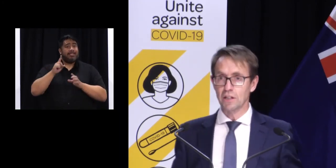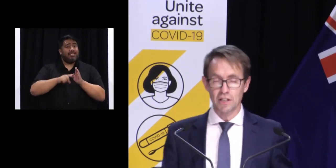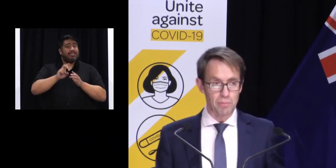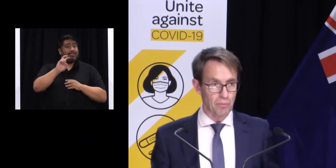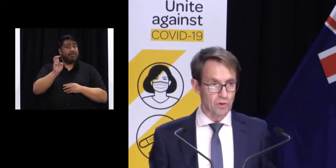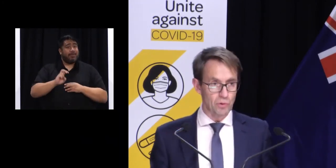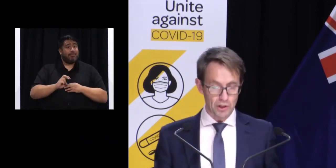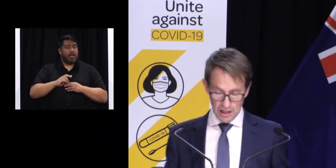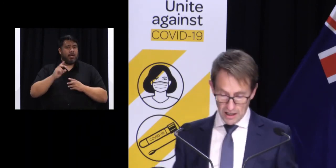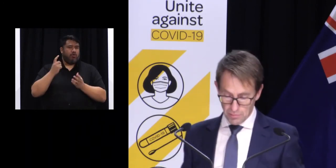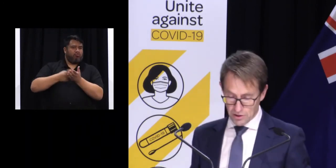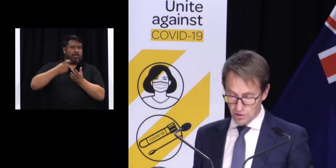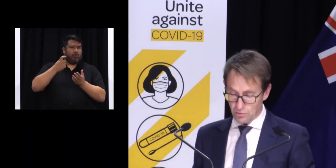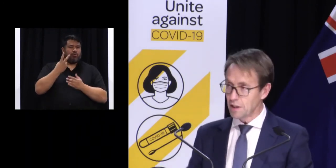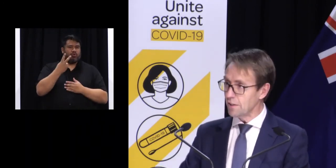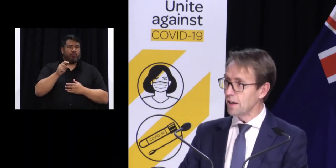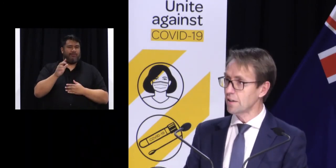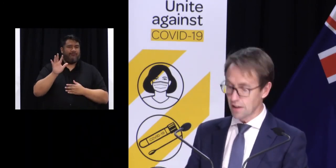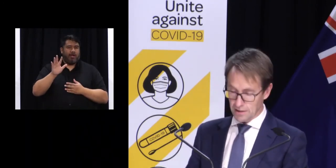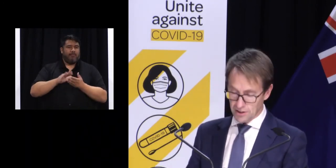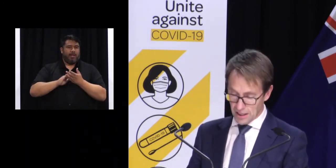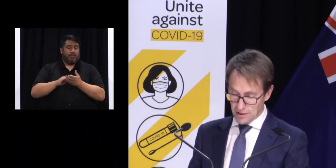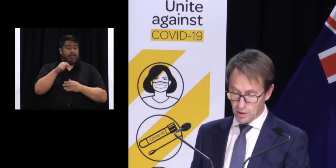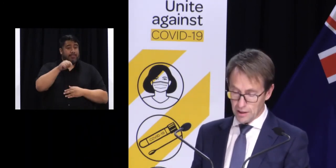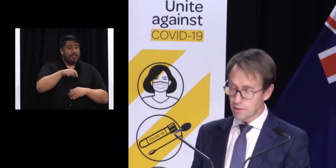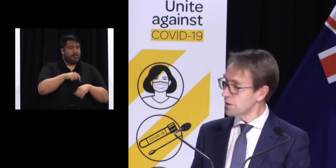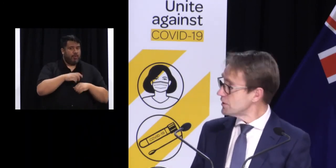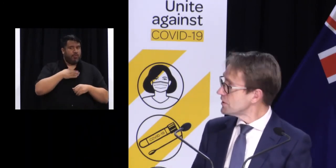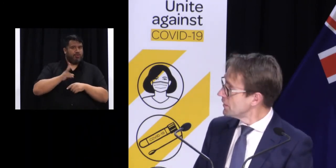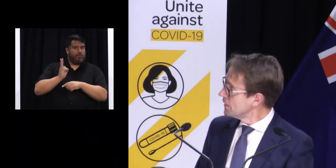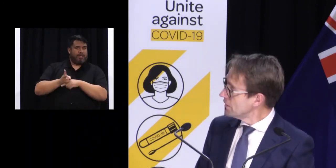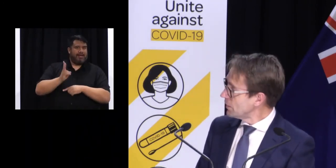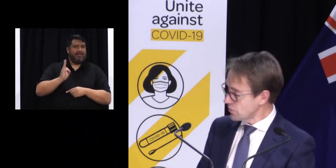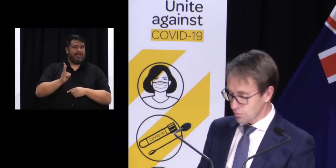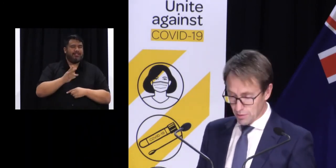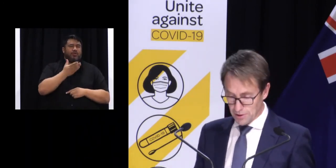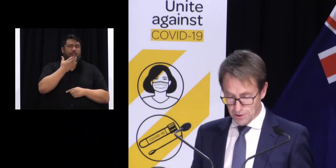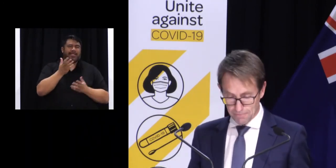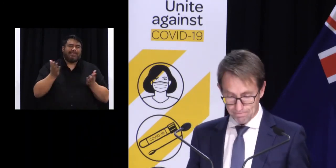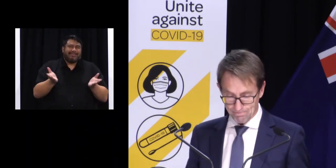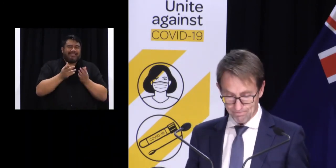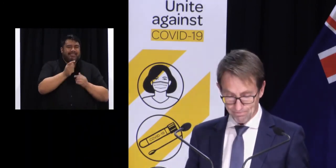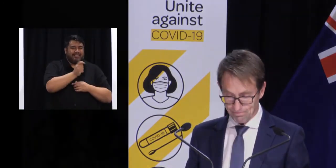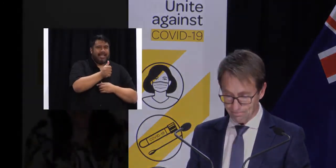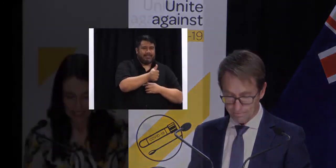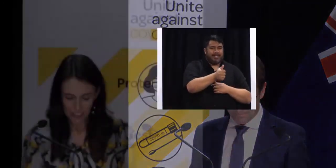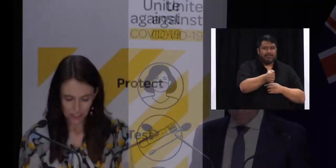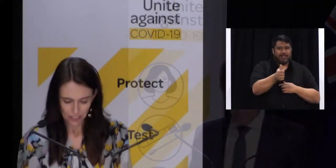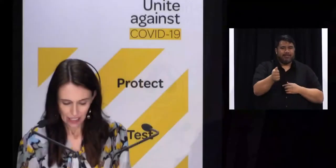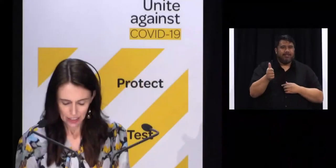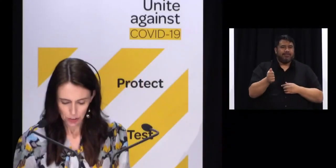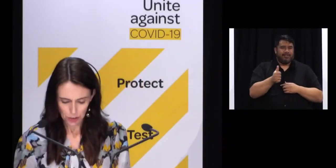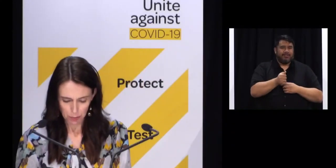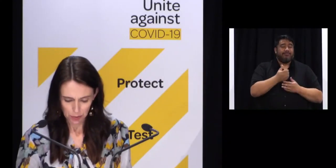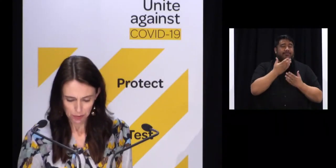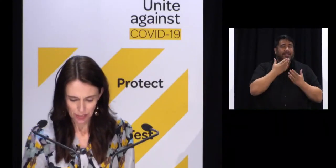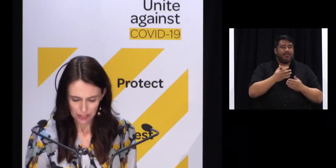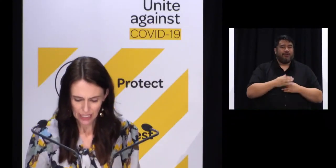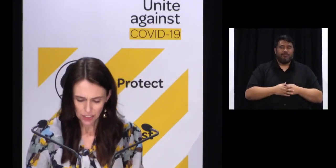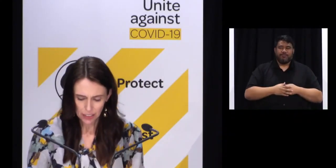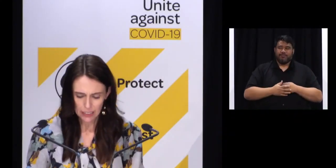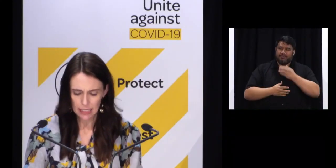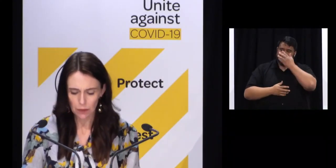so we can keep up the good work and aim to beat that scan away, please. Back to you, Prime Minister. Thank you, Dr